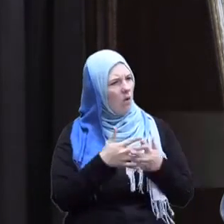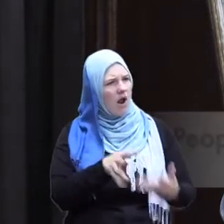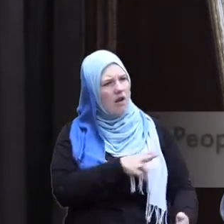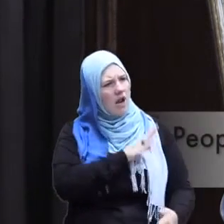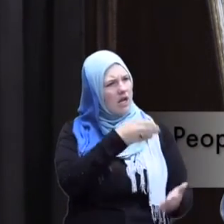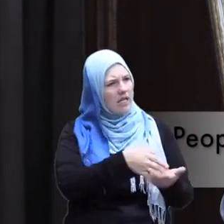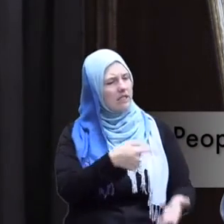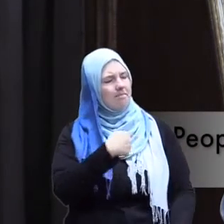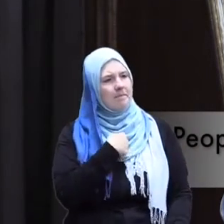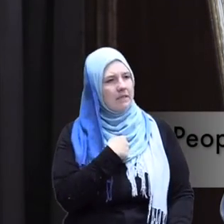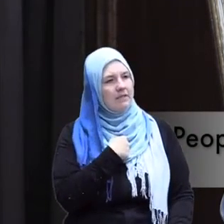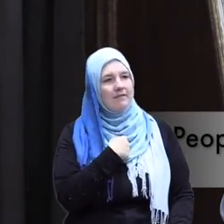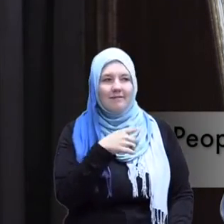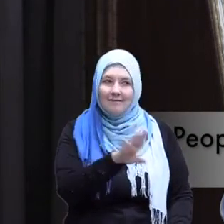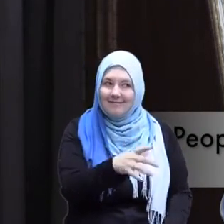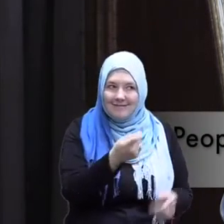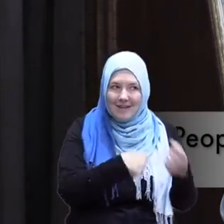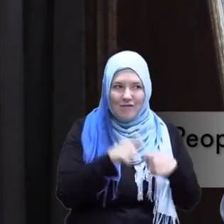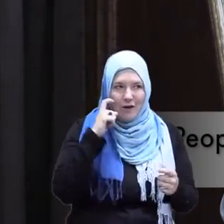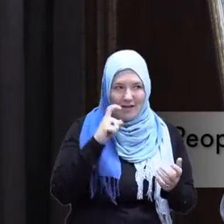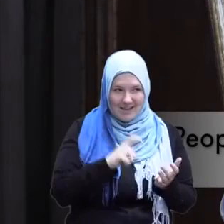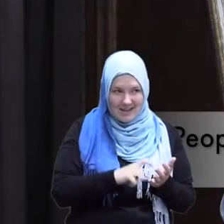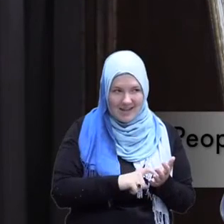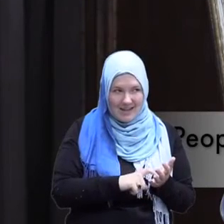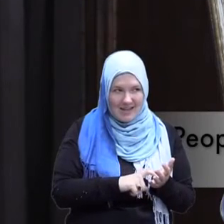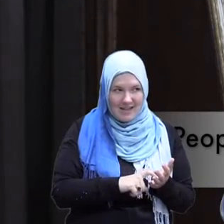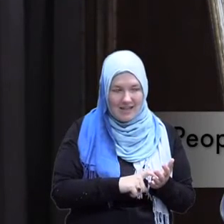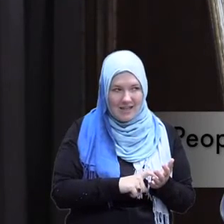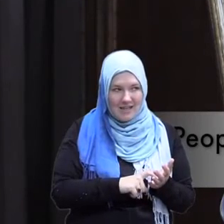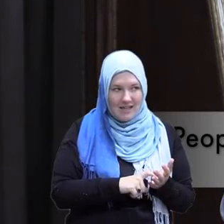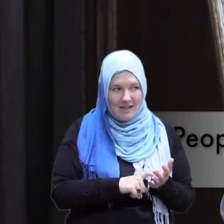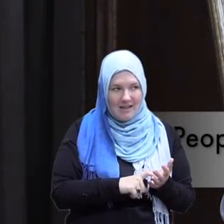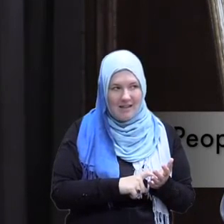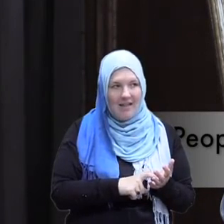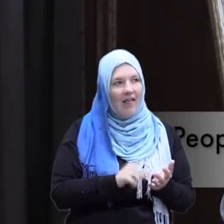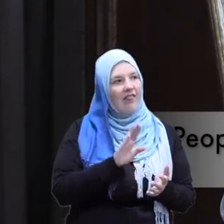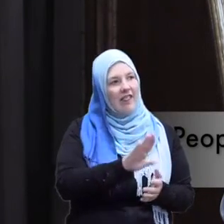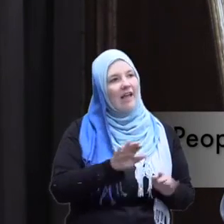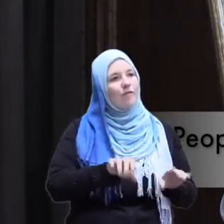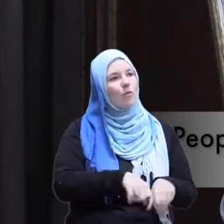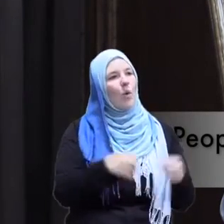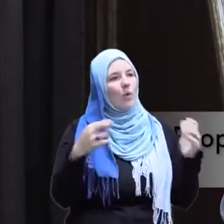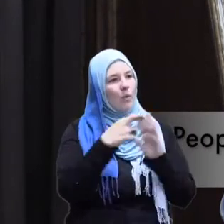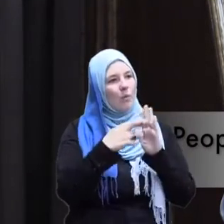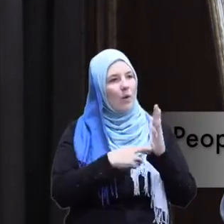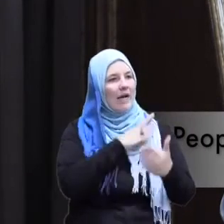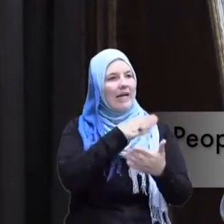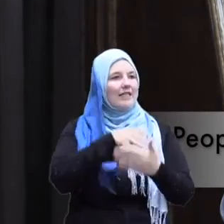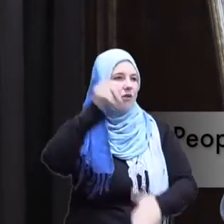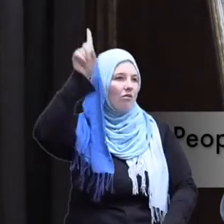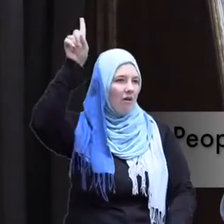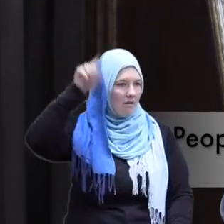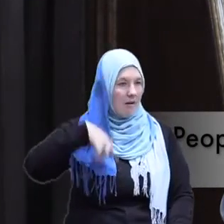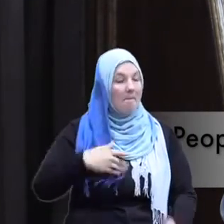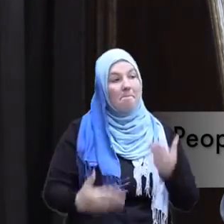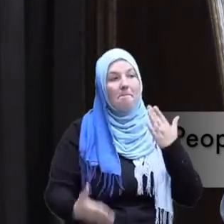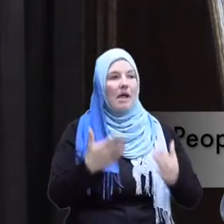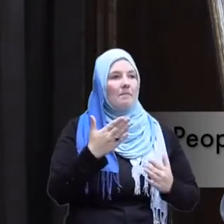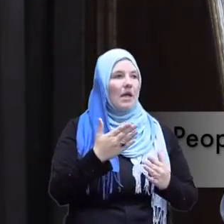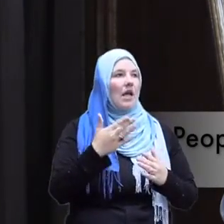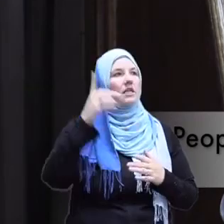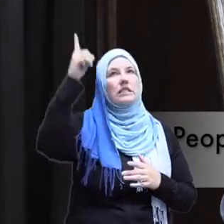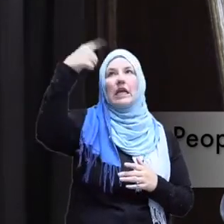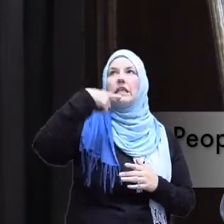instead of recognizing that they have committed an offense against Allah. by associating partners to